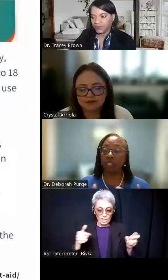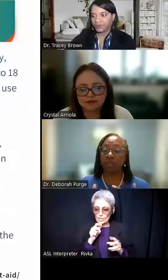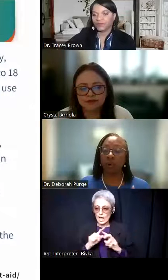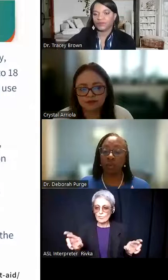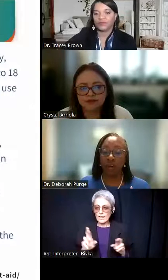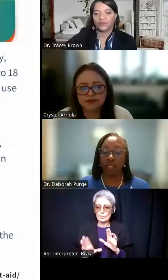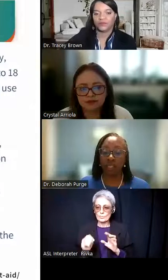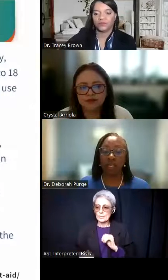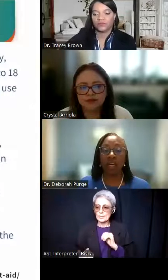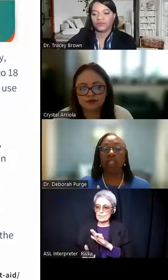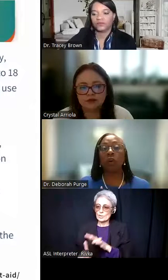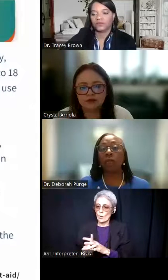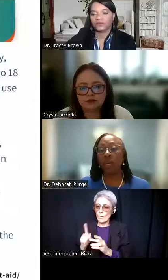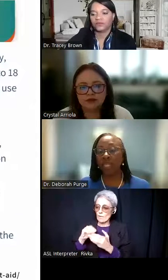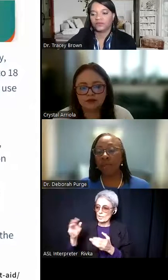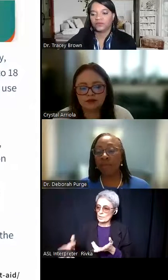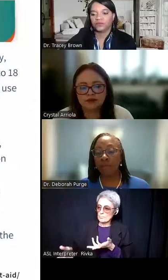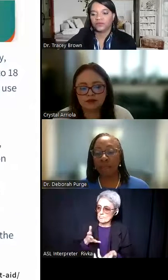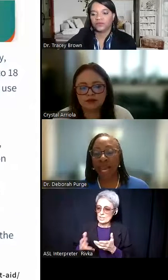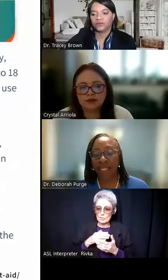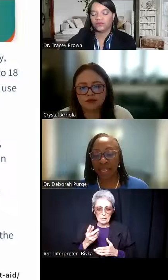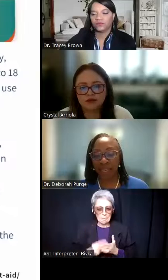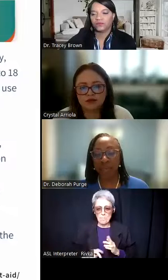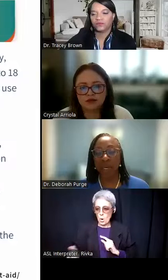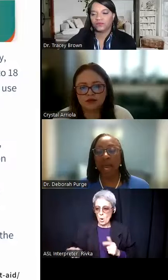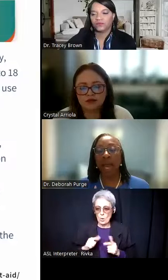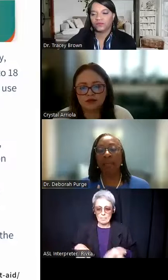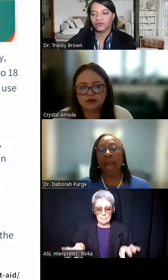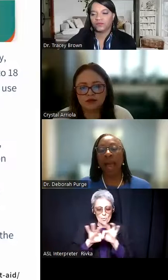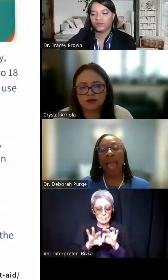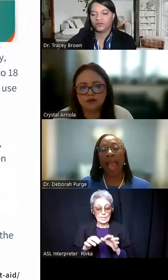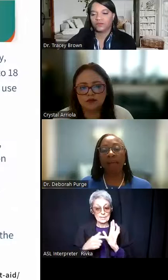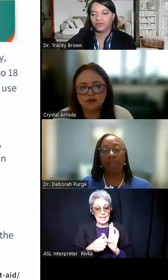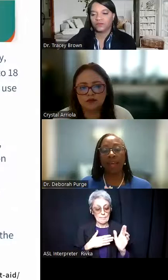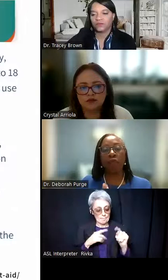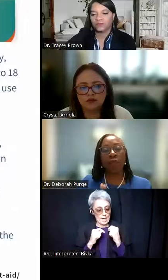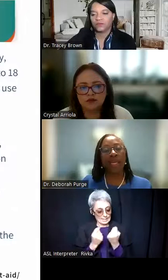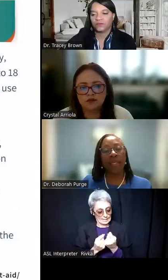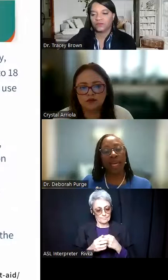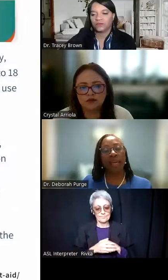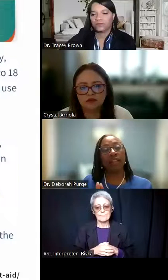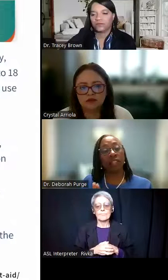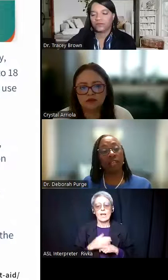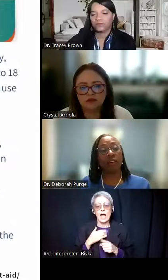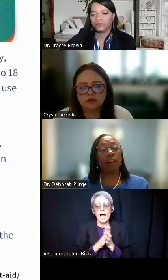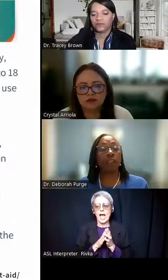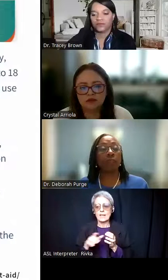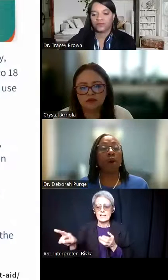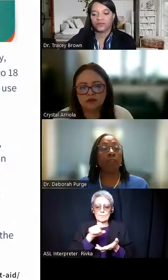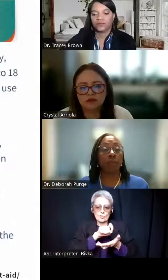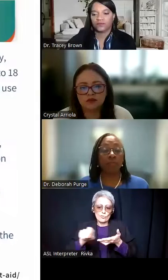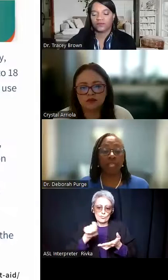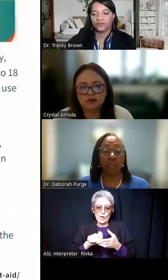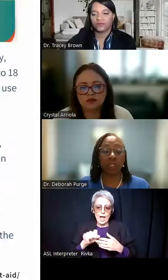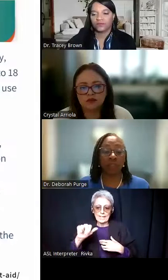a reciprocal process. So for example, for my team, I have them write in their self-care as part